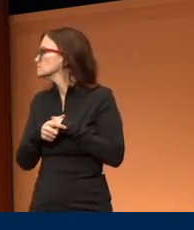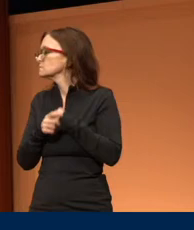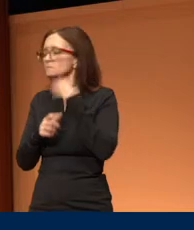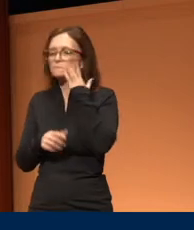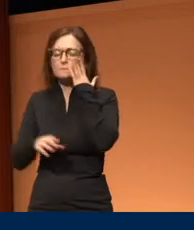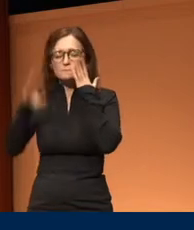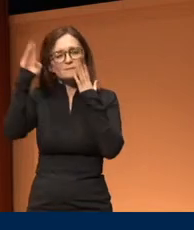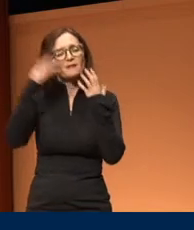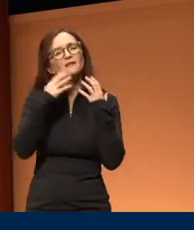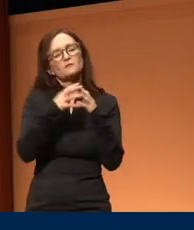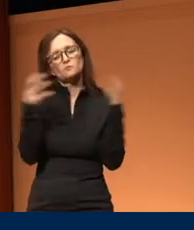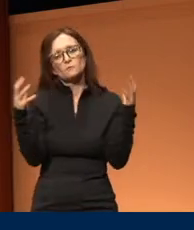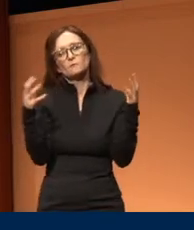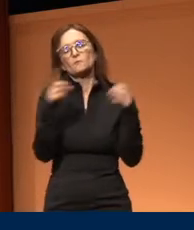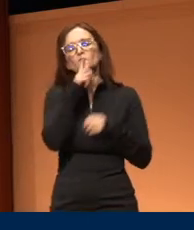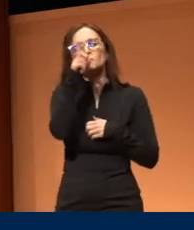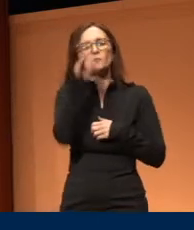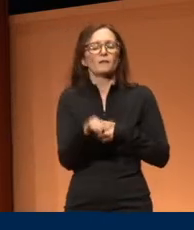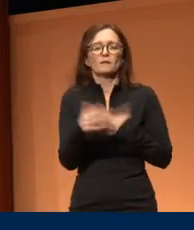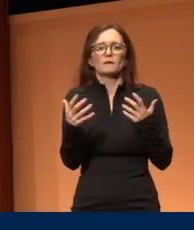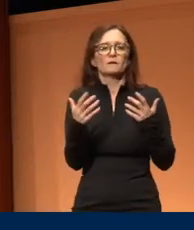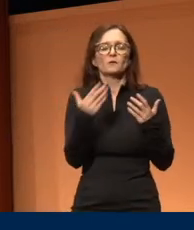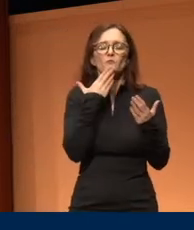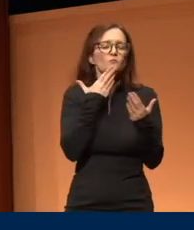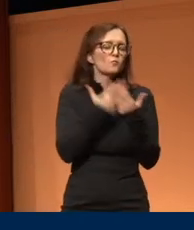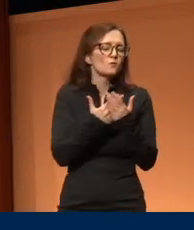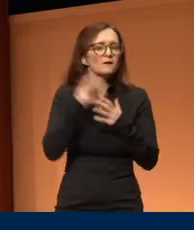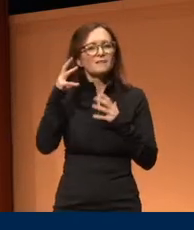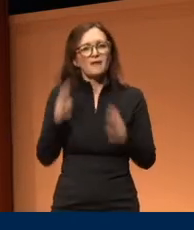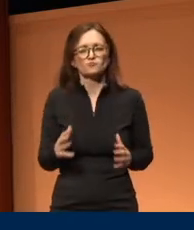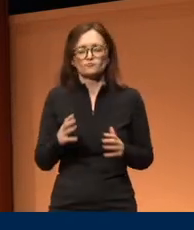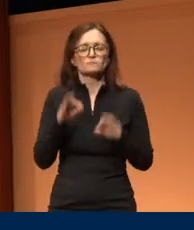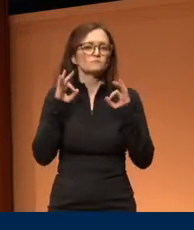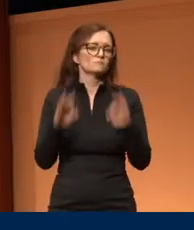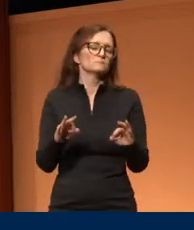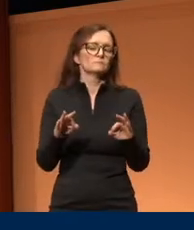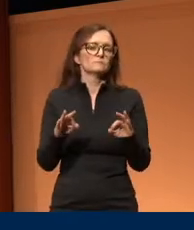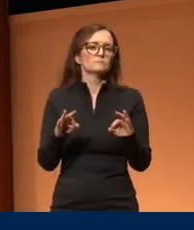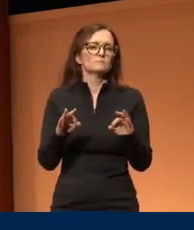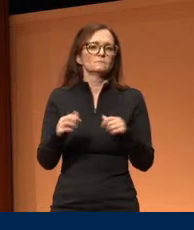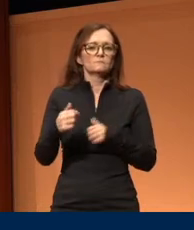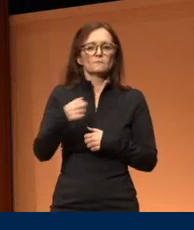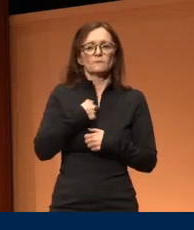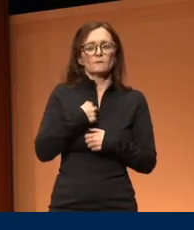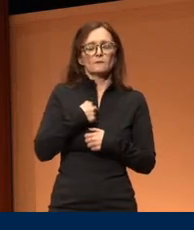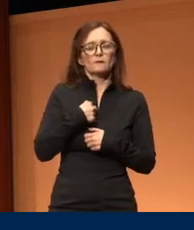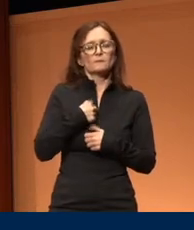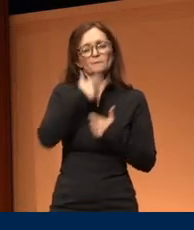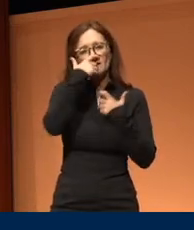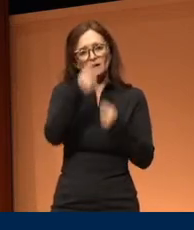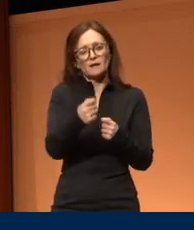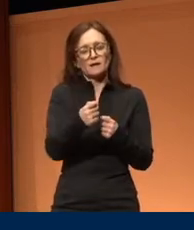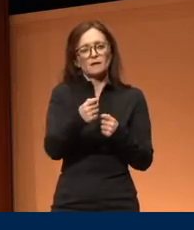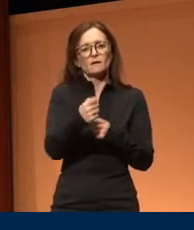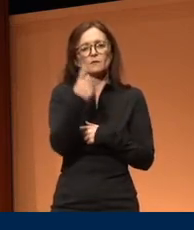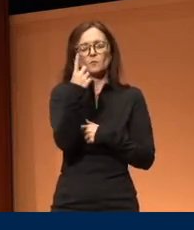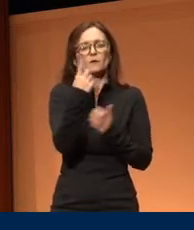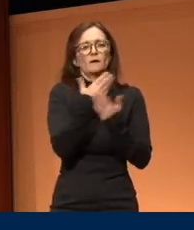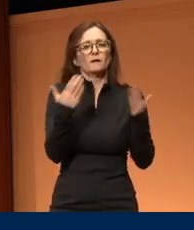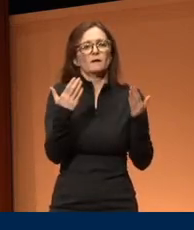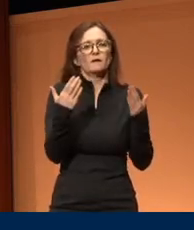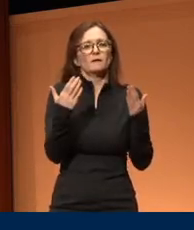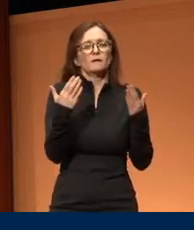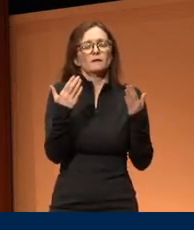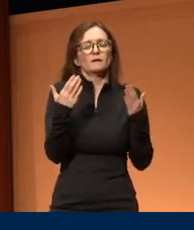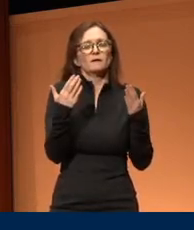Hi, thanks so much. This is really a great talk. I, in particular, am interested in one feature of institutional design